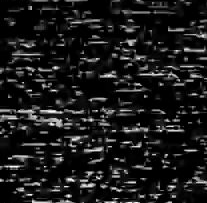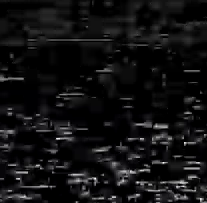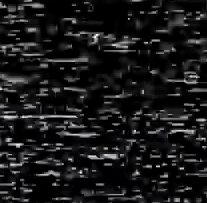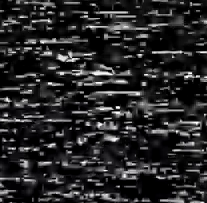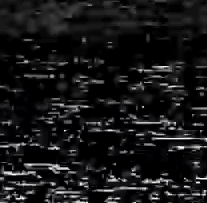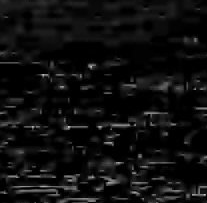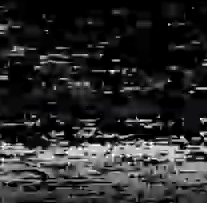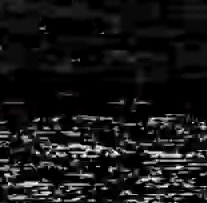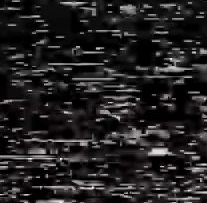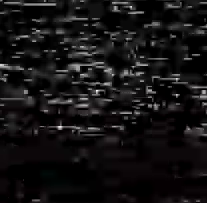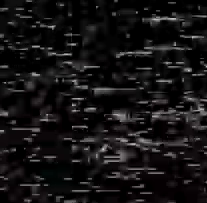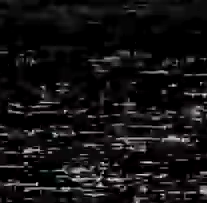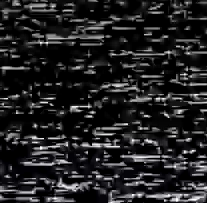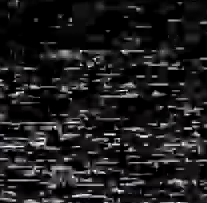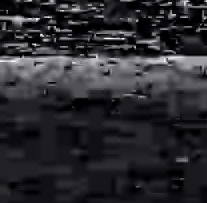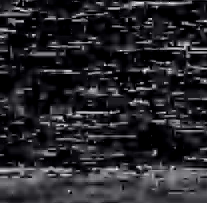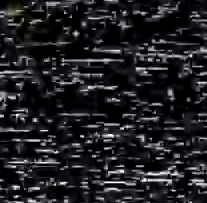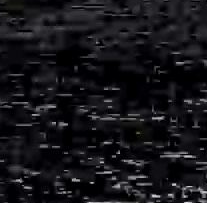Thank you.